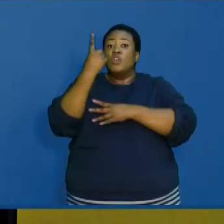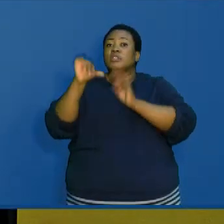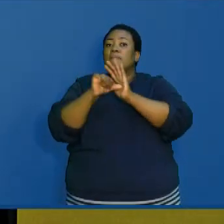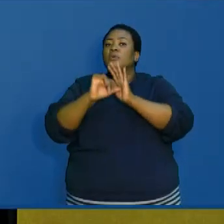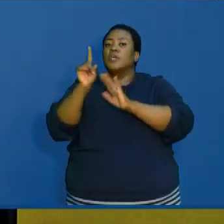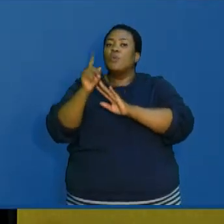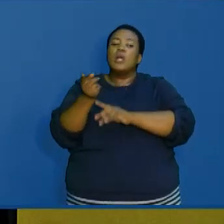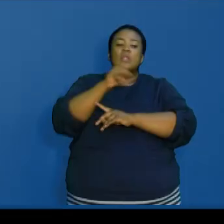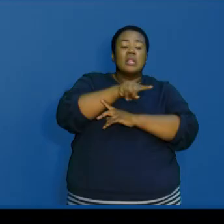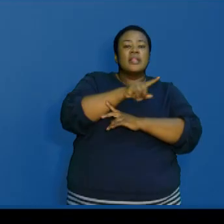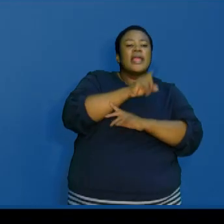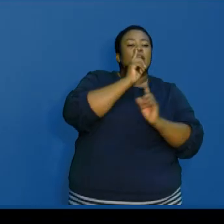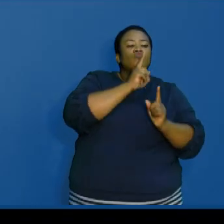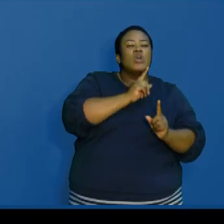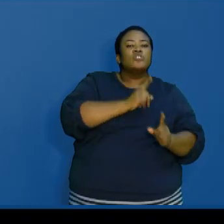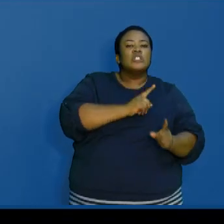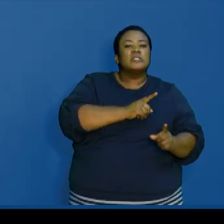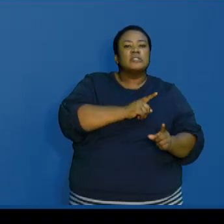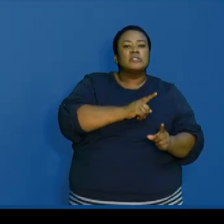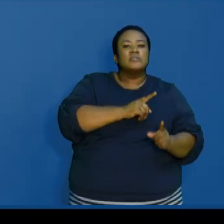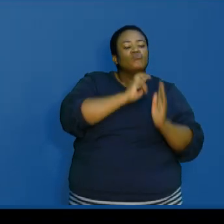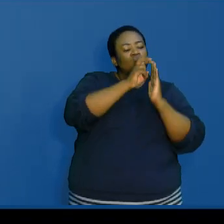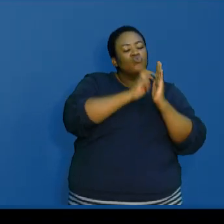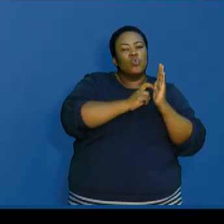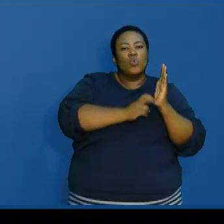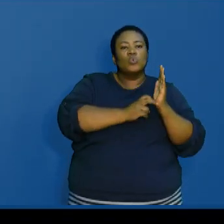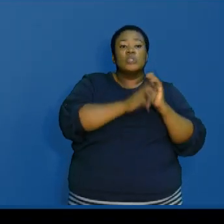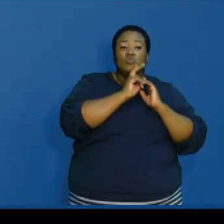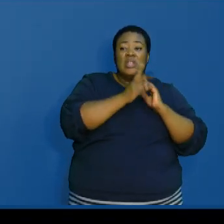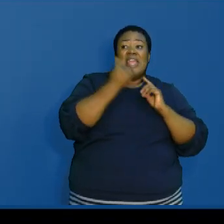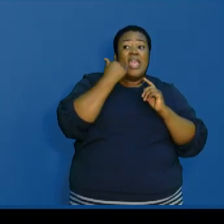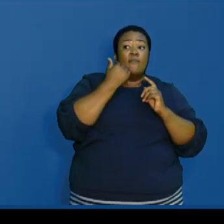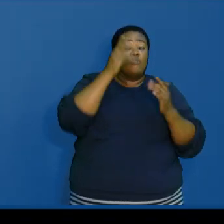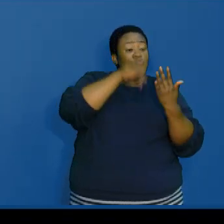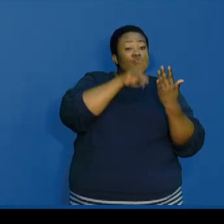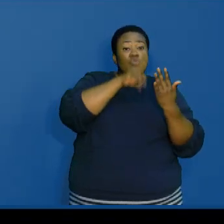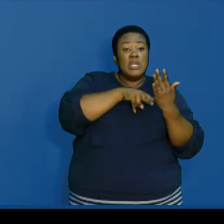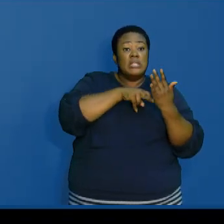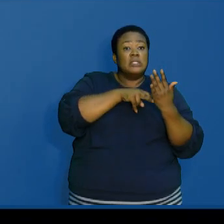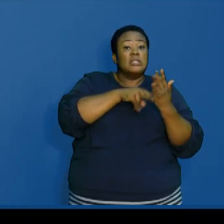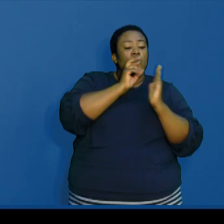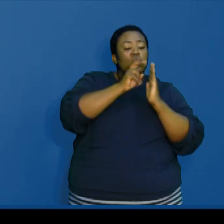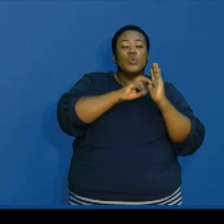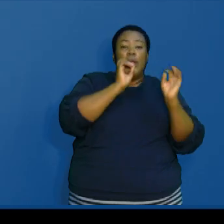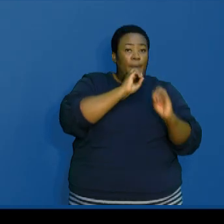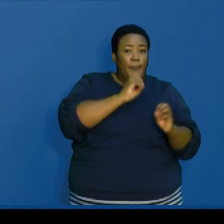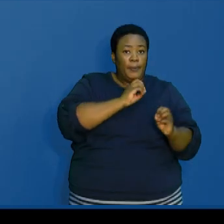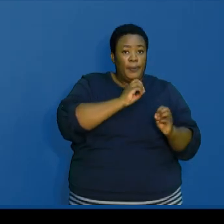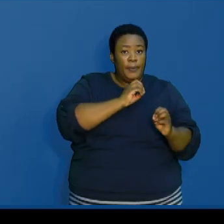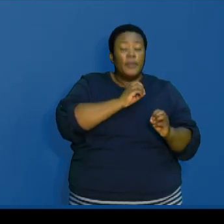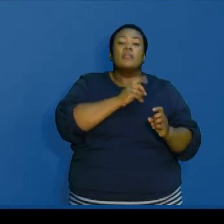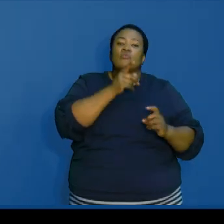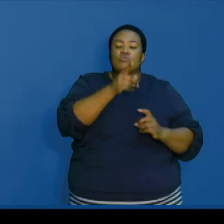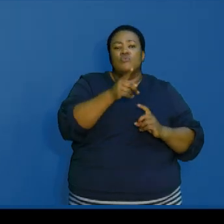you are not going to read the instructions, this is very important. This is where you will lose out. You will